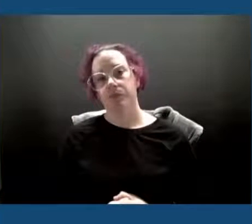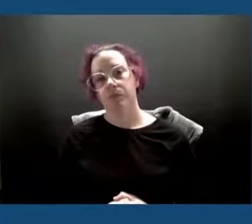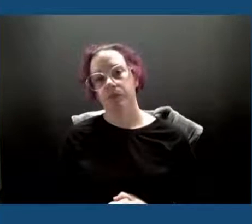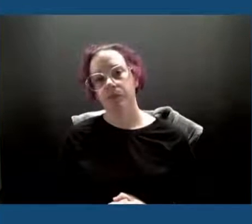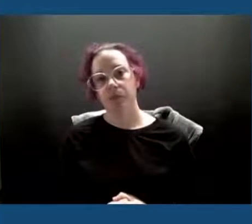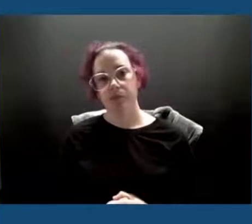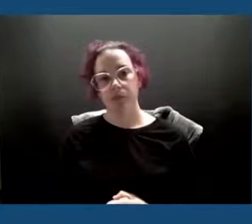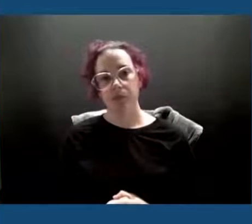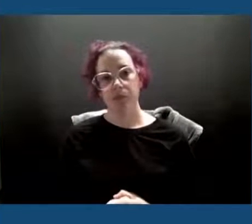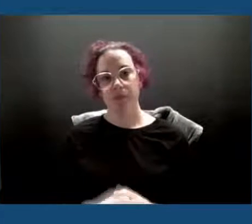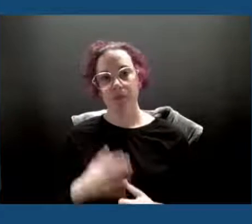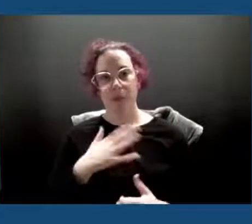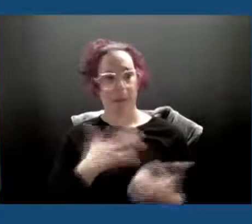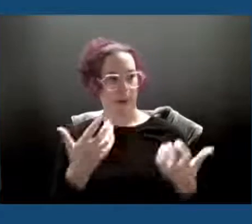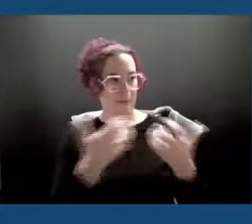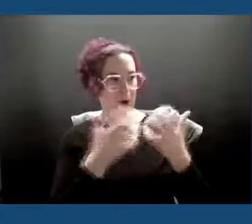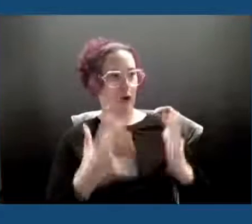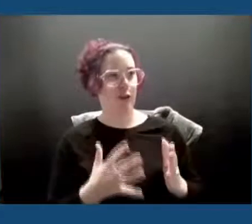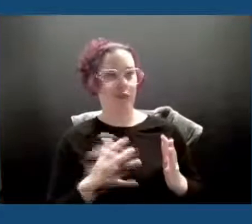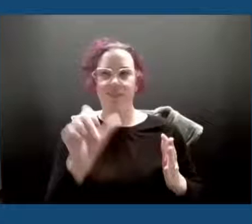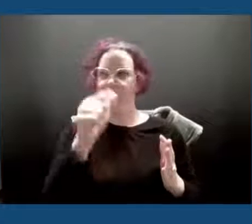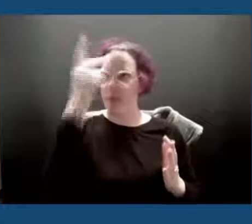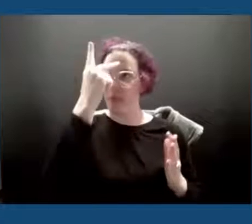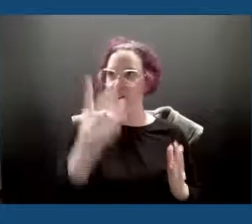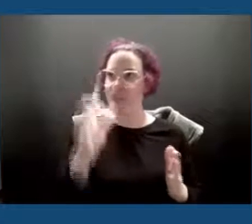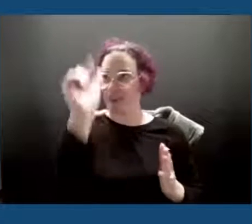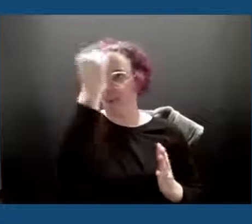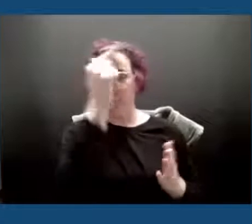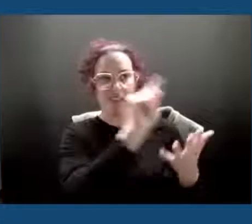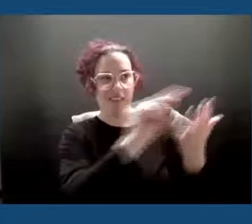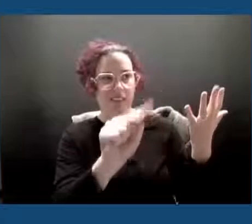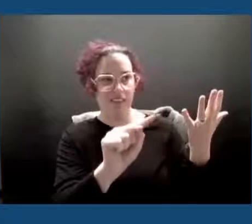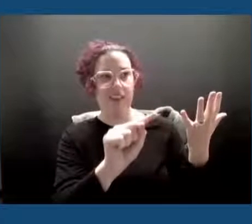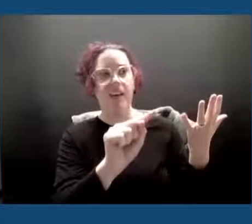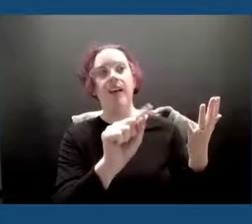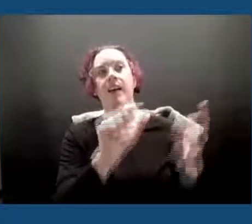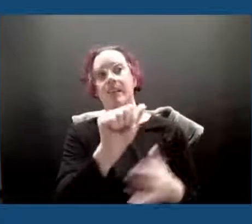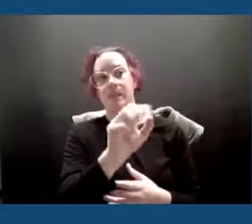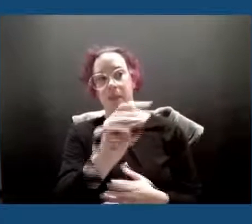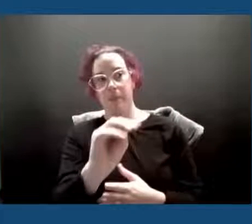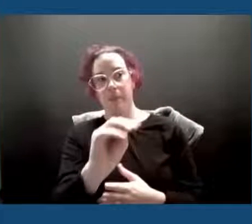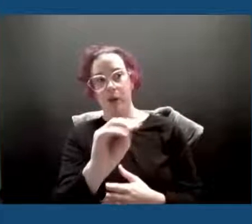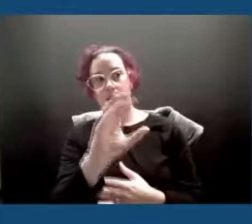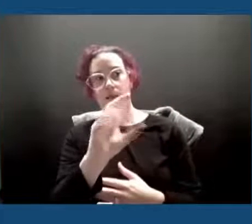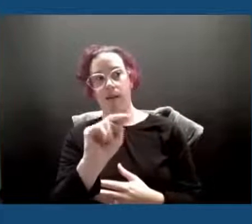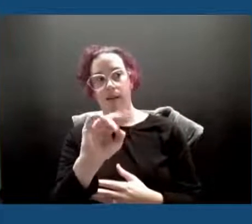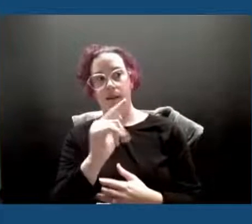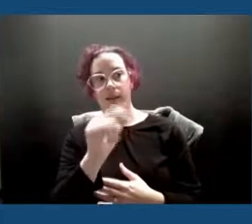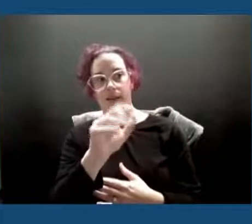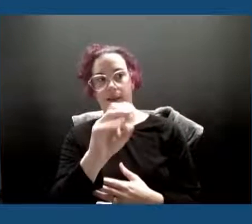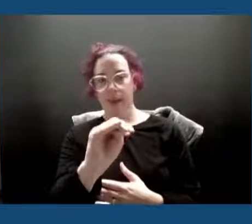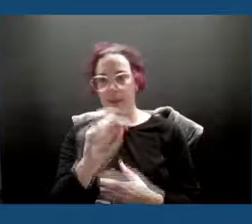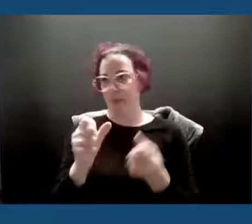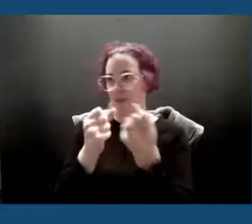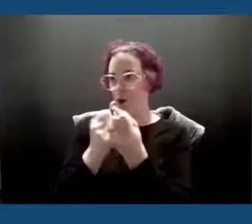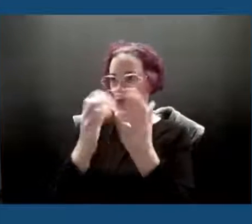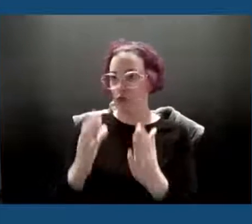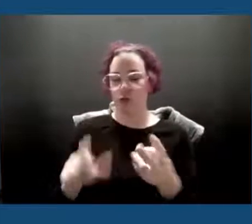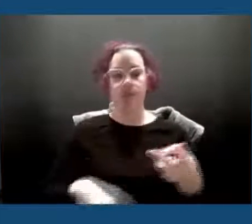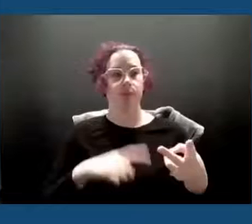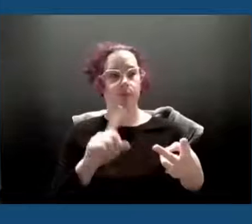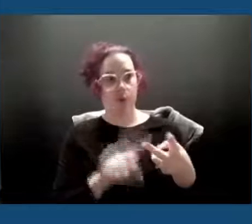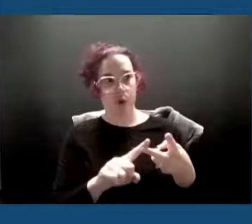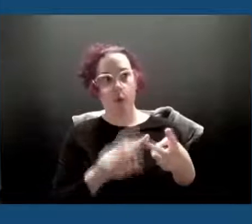To my partners in government, to Assemblymember Cunningham, our assembly sponsor, to Senator Rollison, to